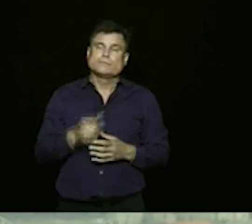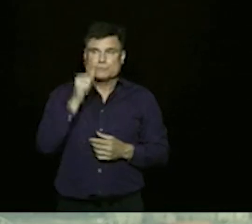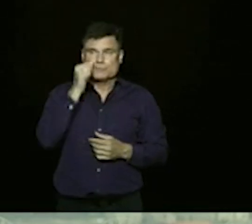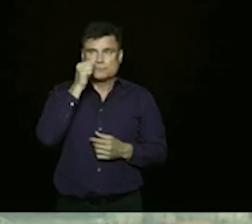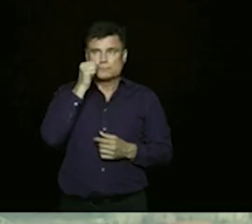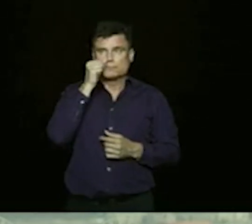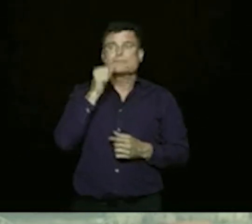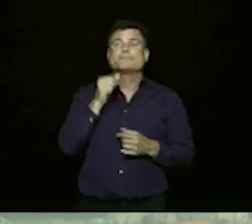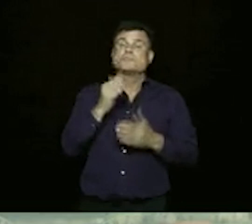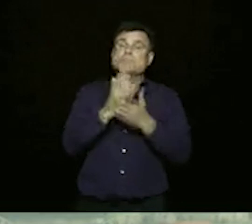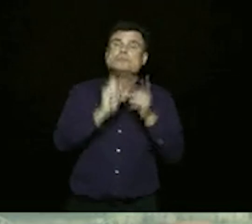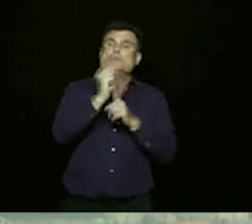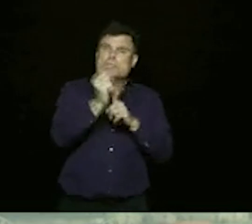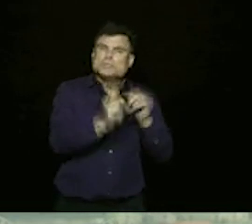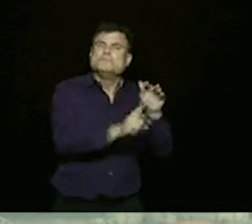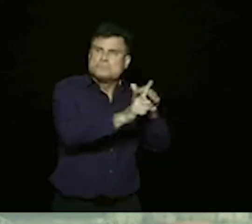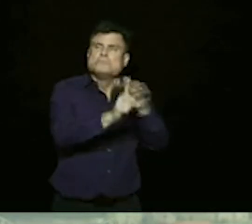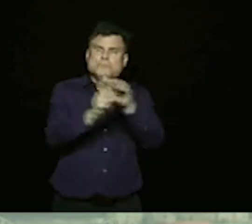when cases of